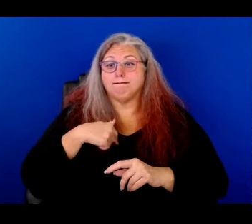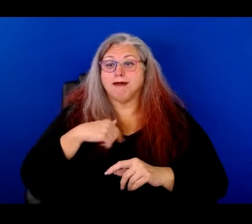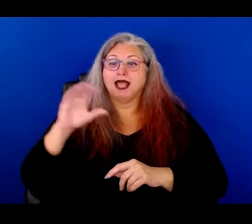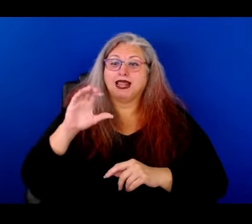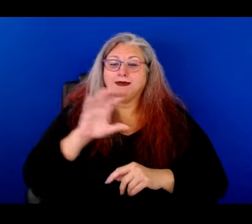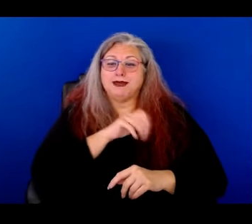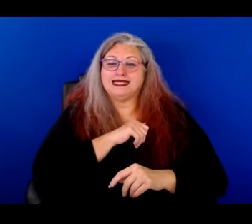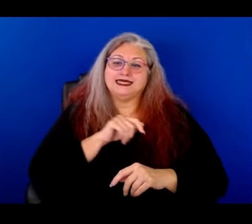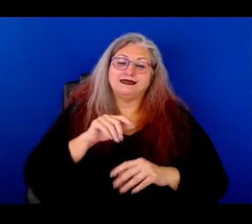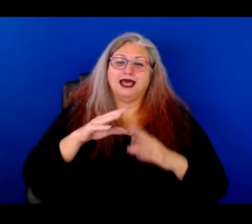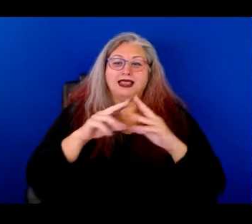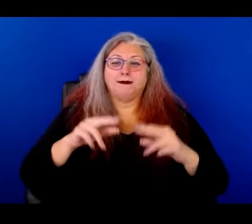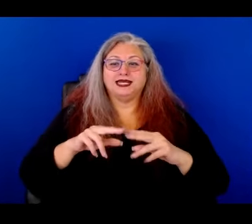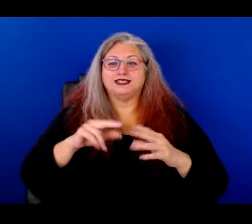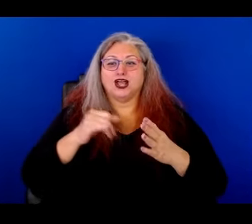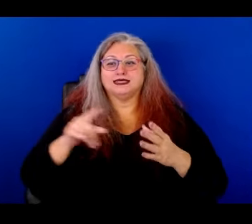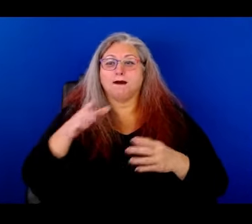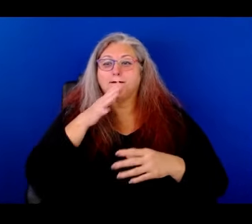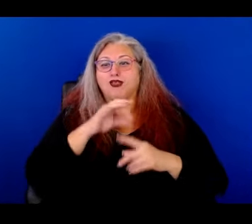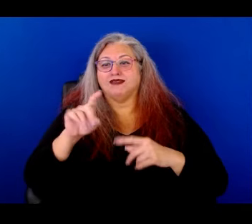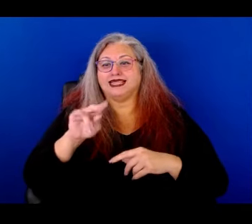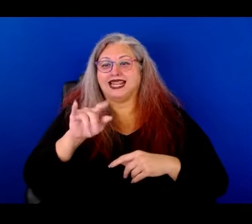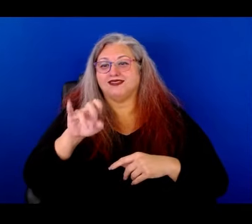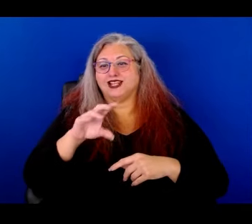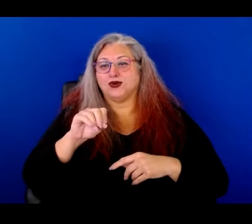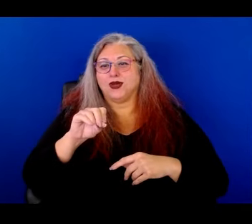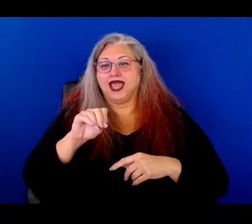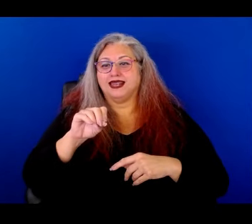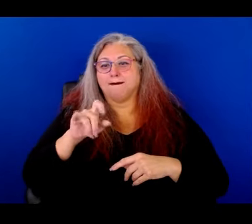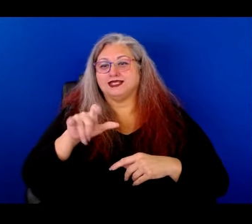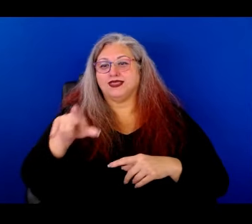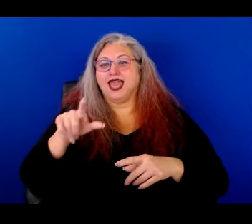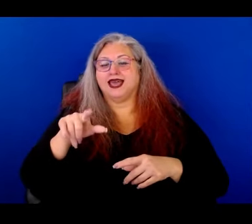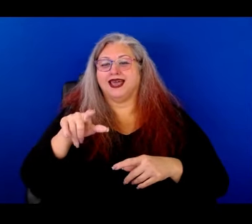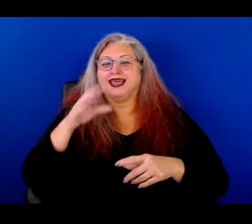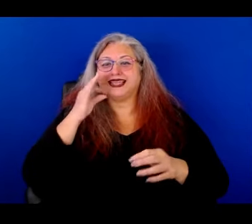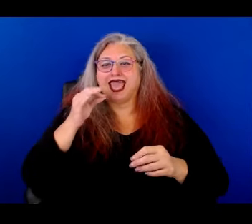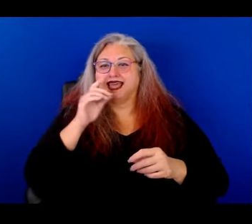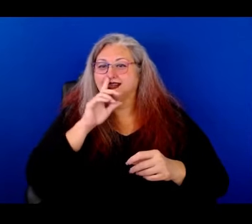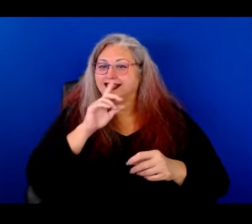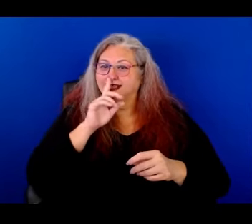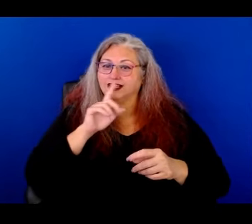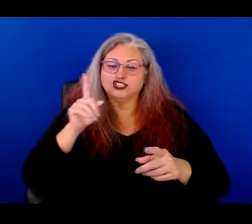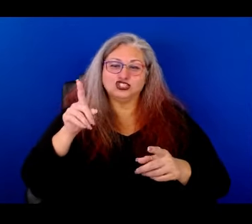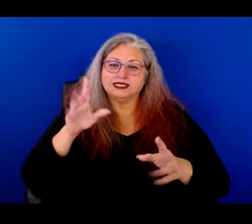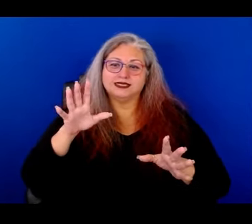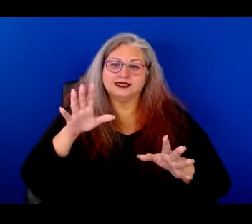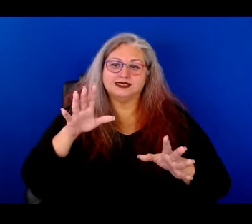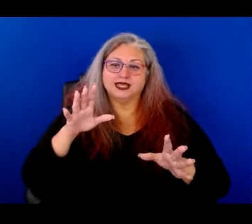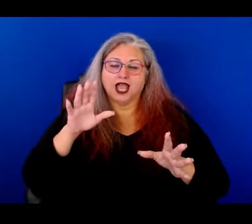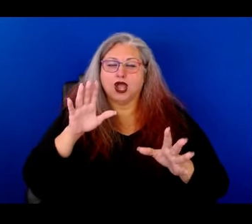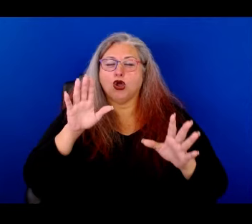Palestinian Lebanese artist, mother of Danny DeVito and Pixel the dog and cat, is just such an